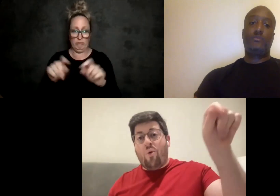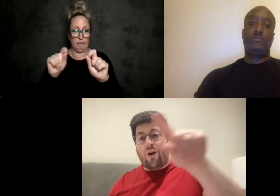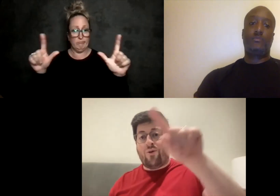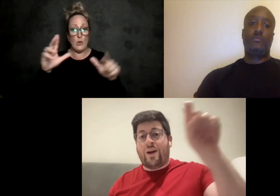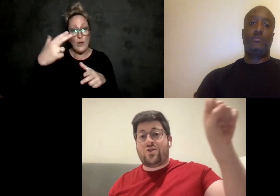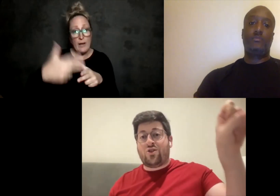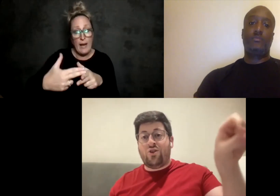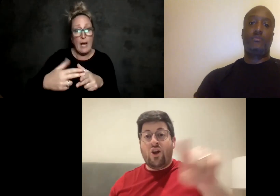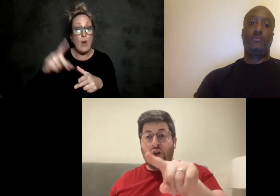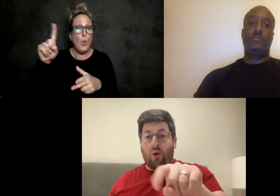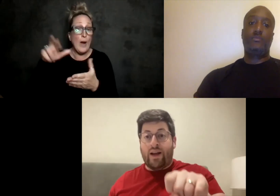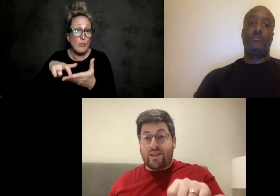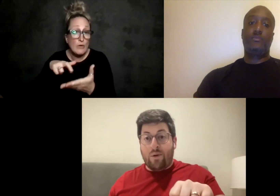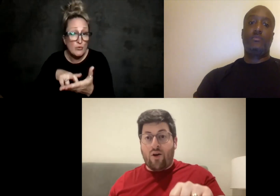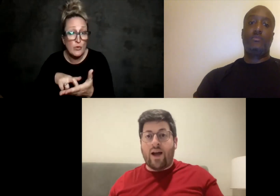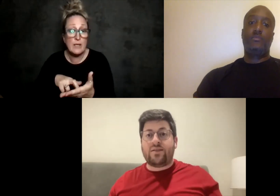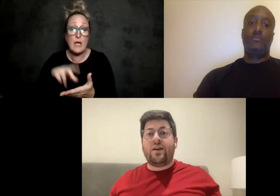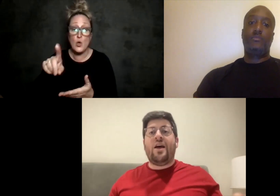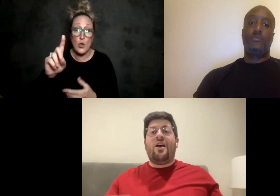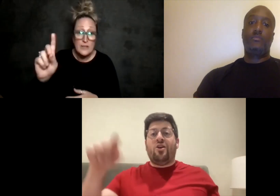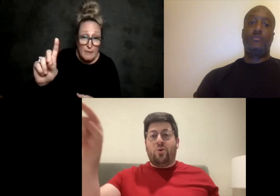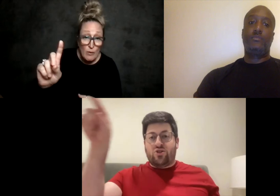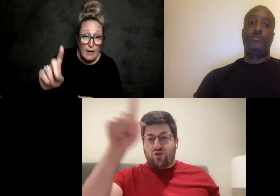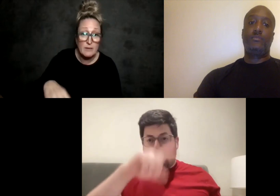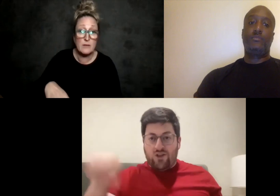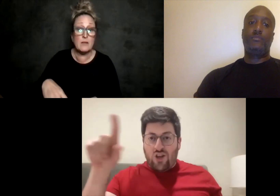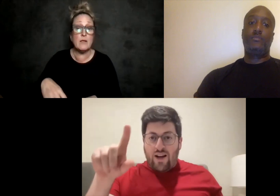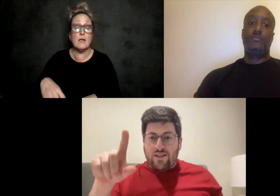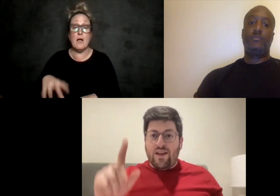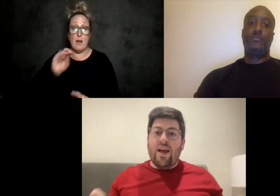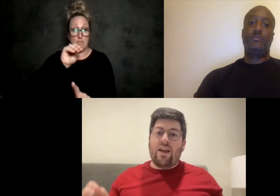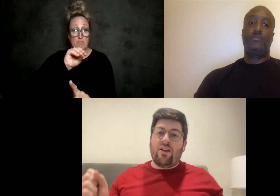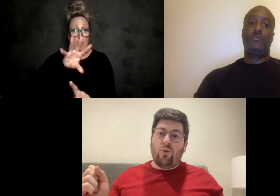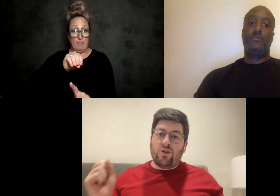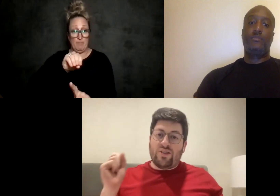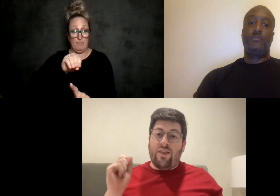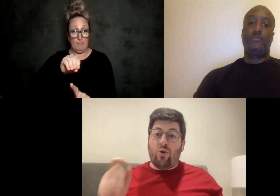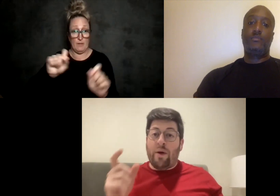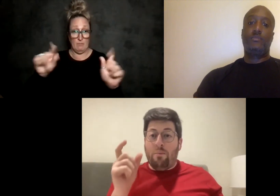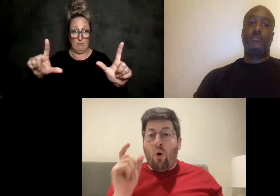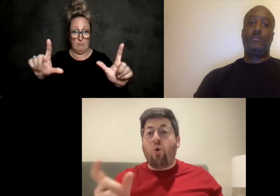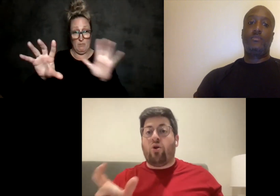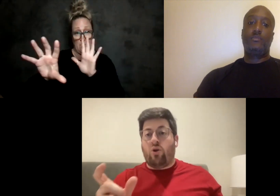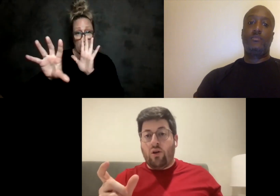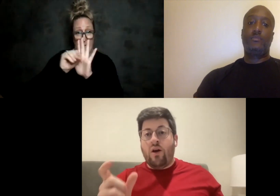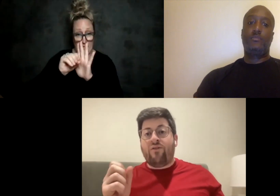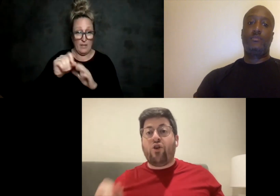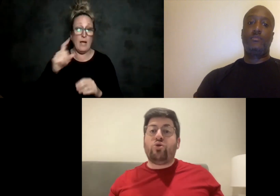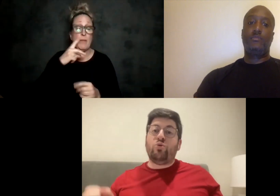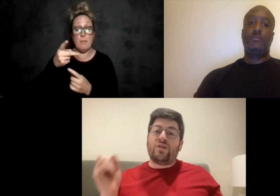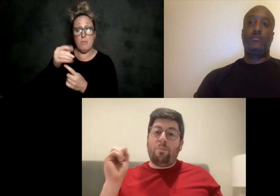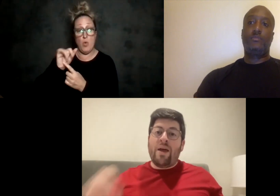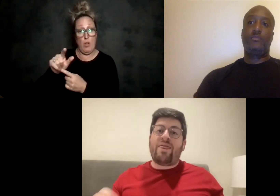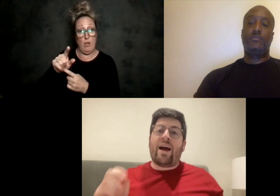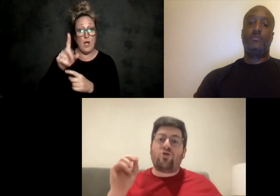your name, where you're registered. You are a Democrat. You will screenshot it, and there will be a portal for